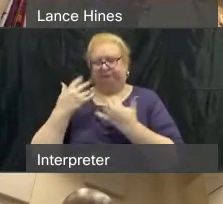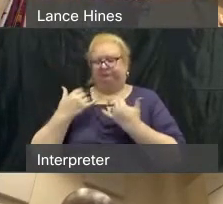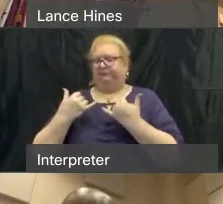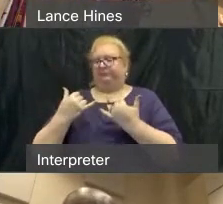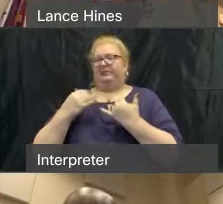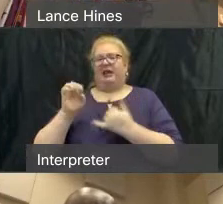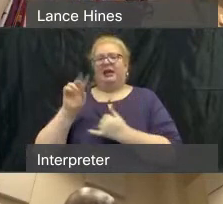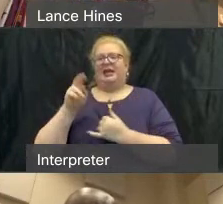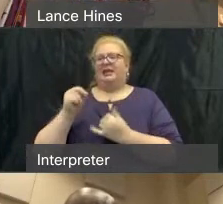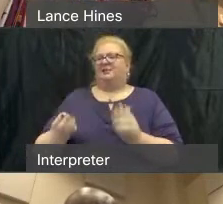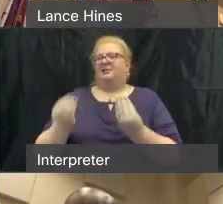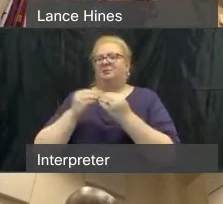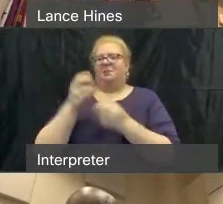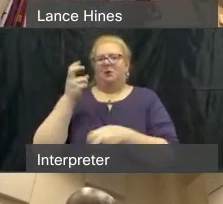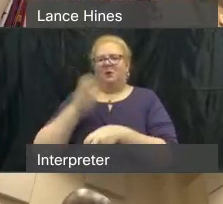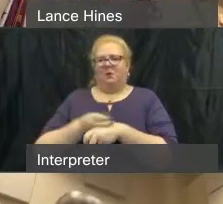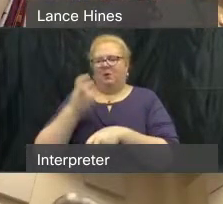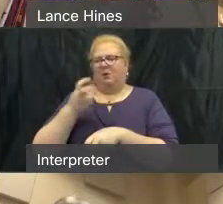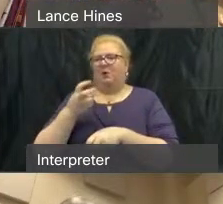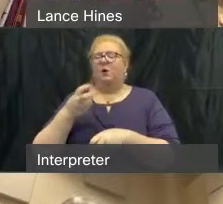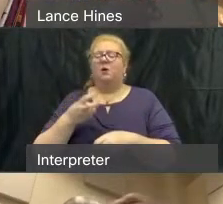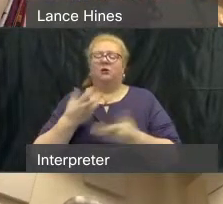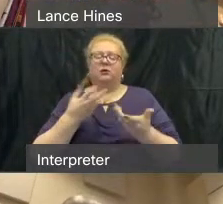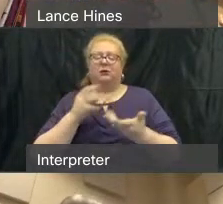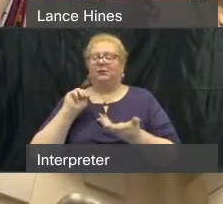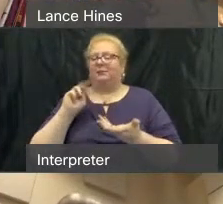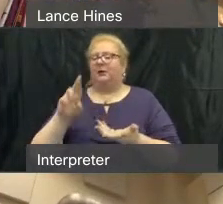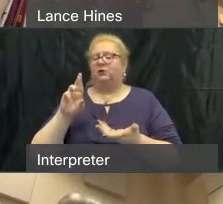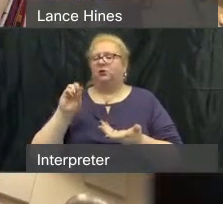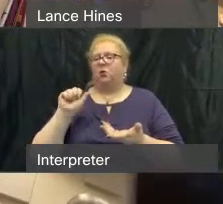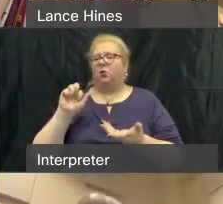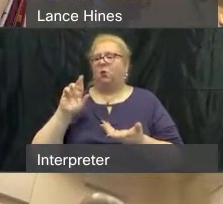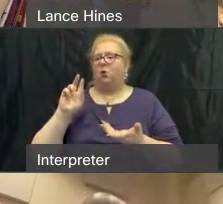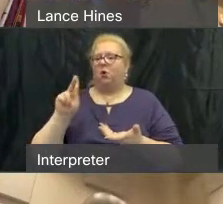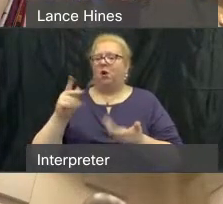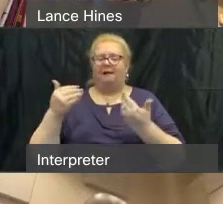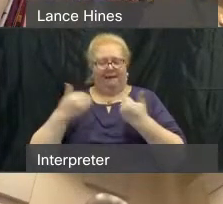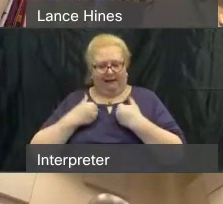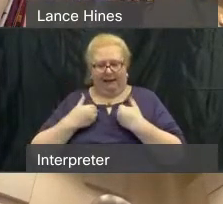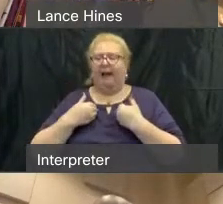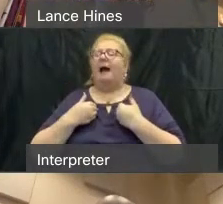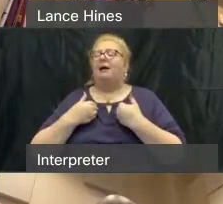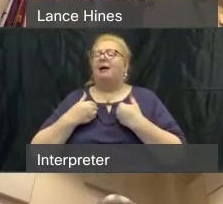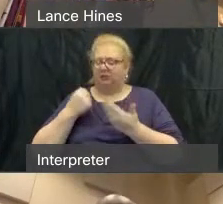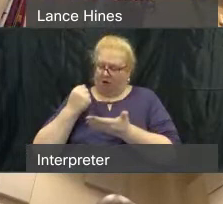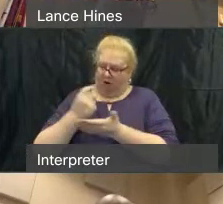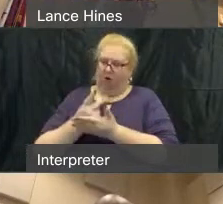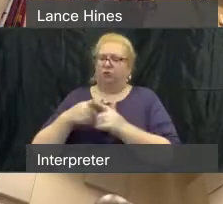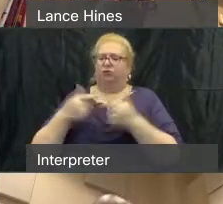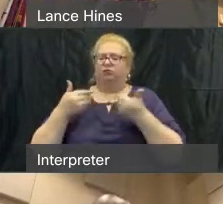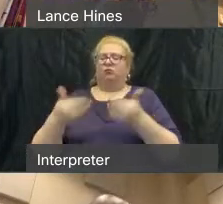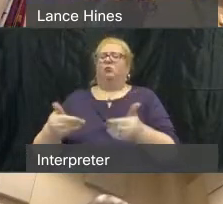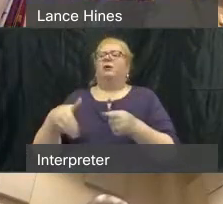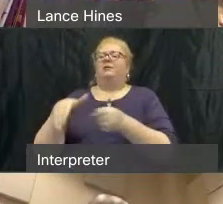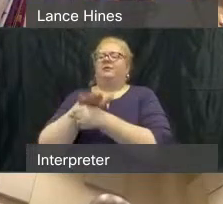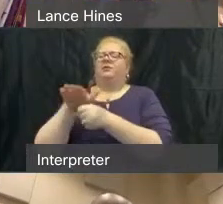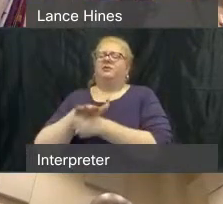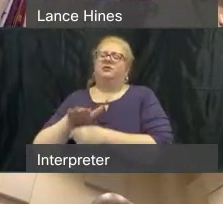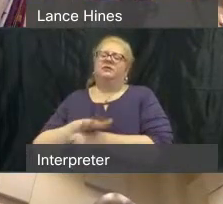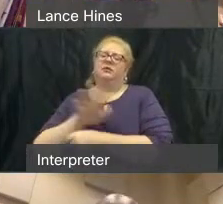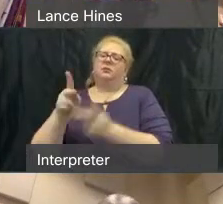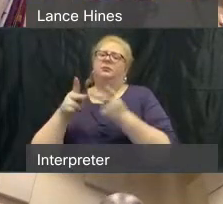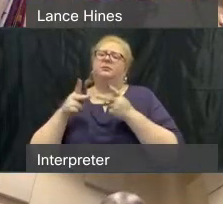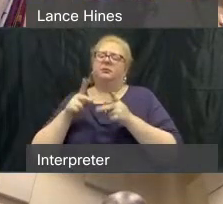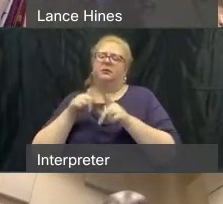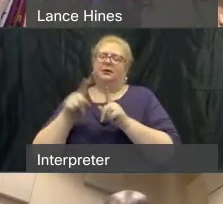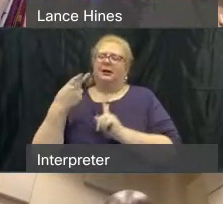And Mr. Rourke has authorization to fill all of those his vacant positions. HR, because it's been